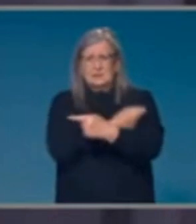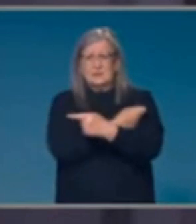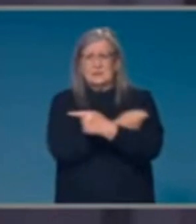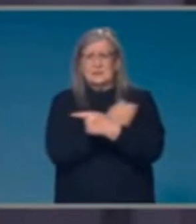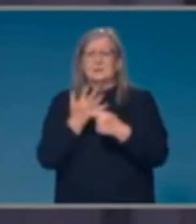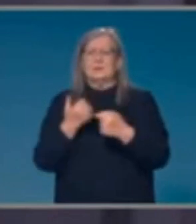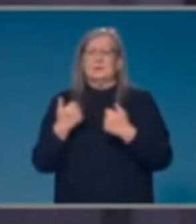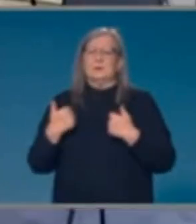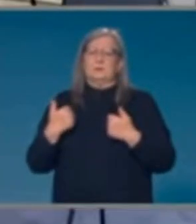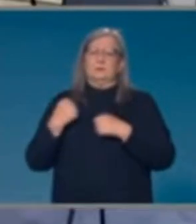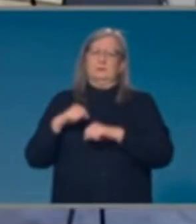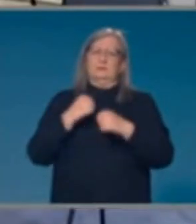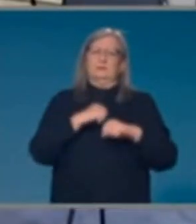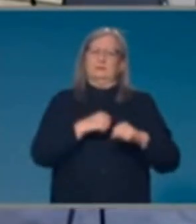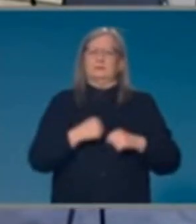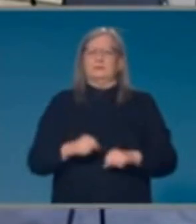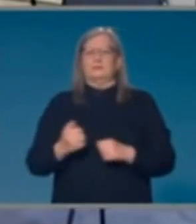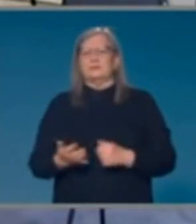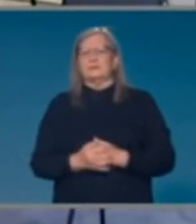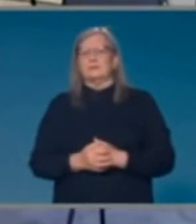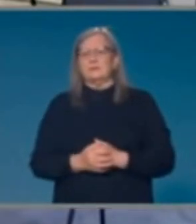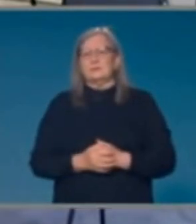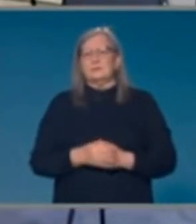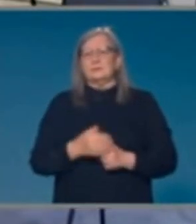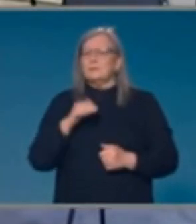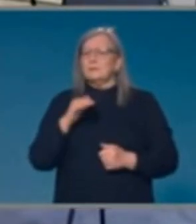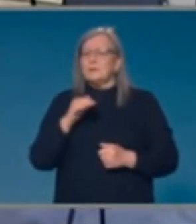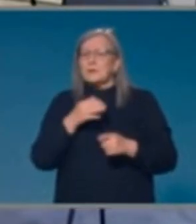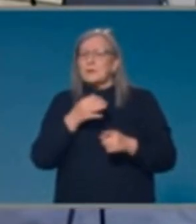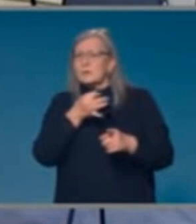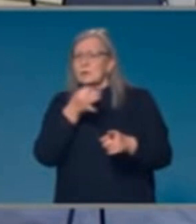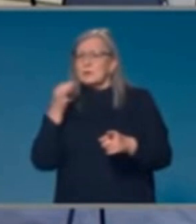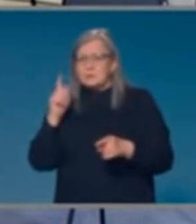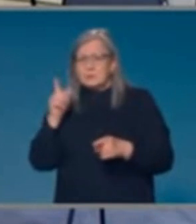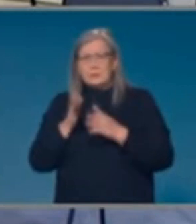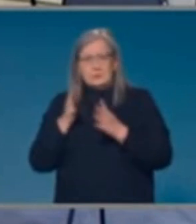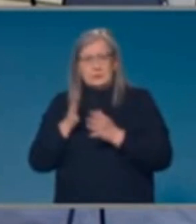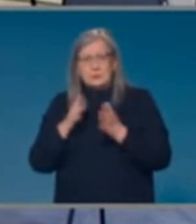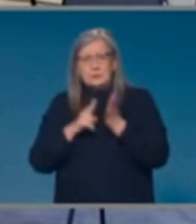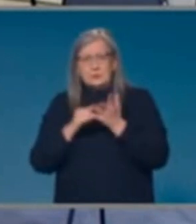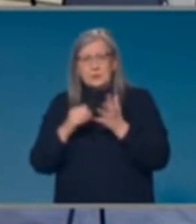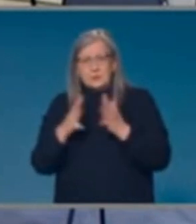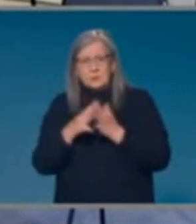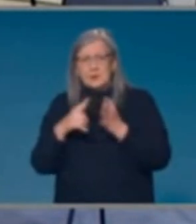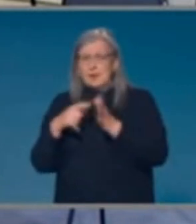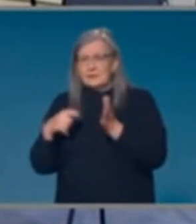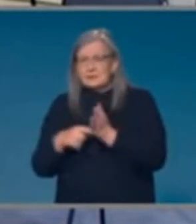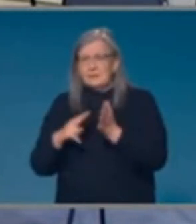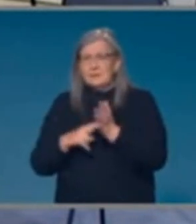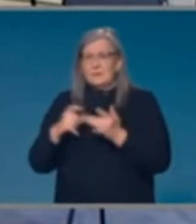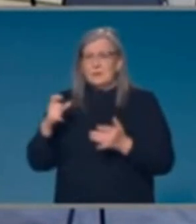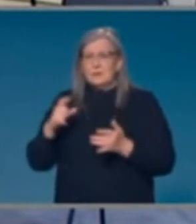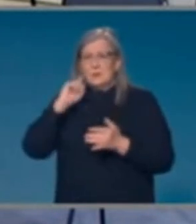Is there a risk that those three jurisdictions will remain locked off from the rest of the country as a result of that situation,